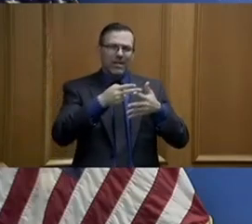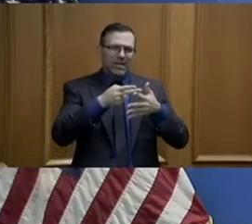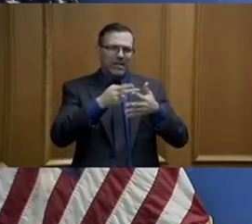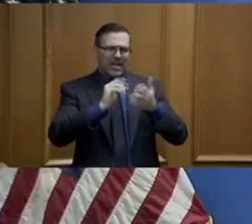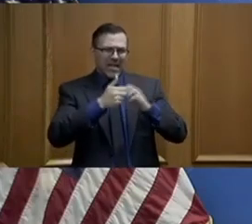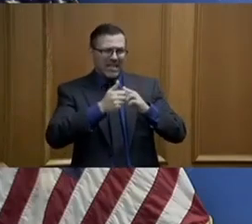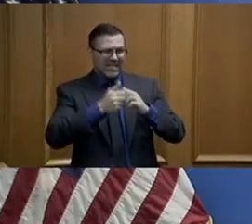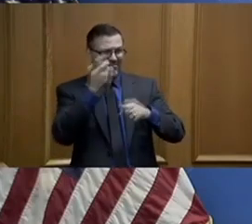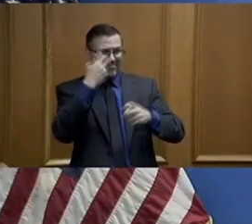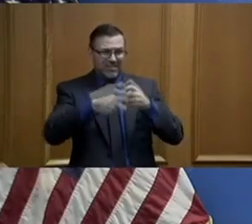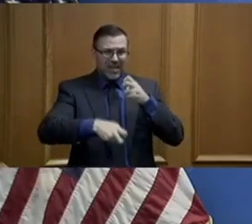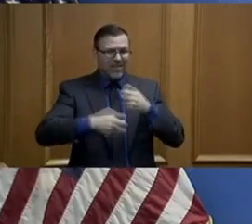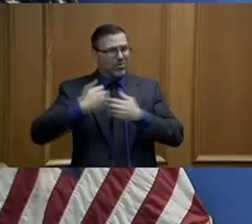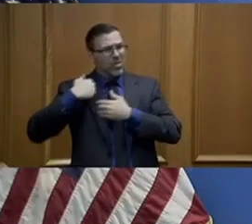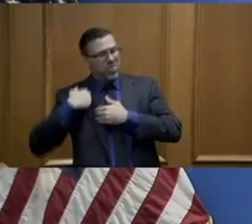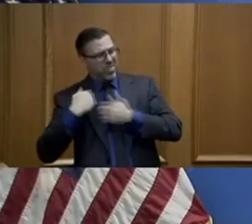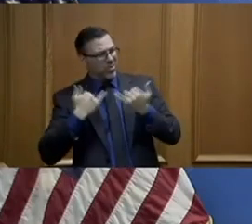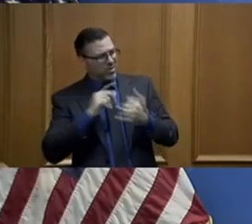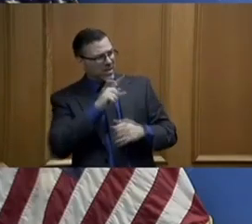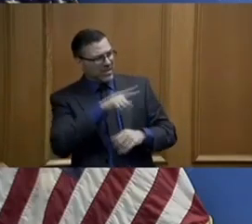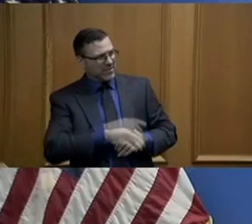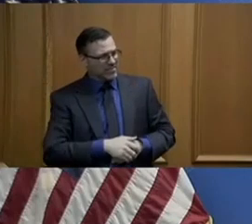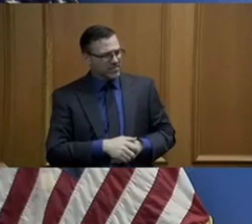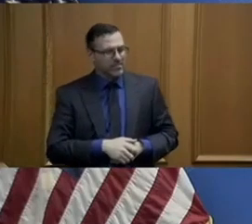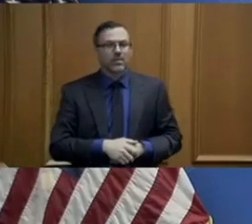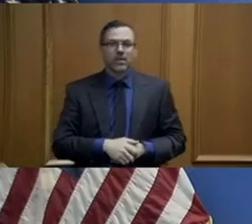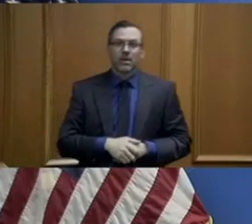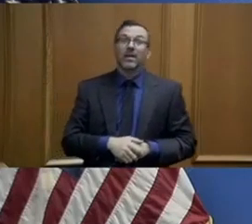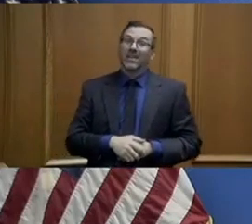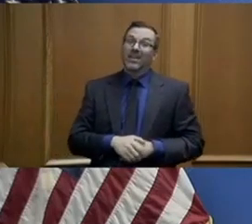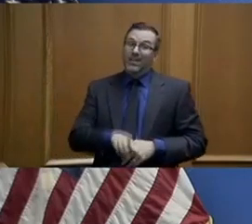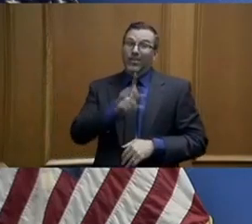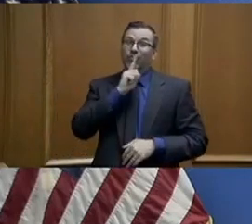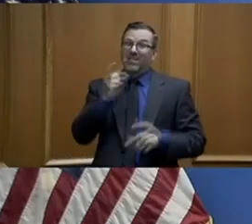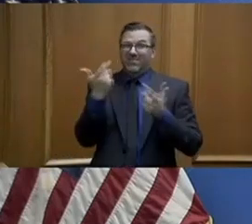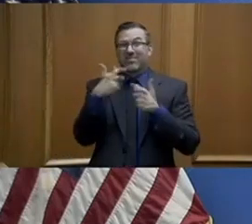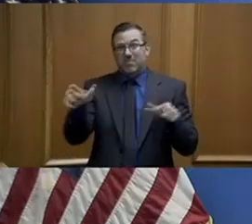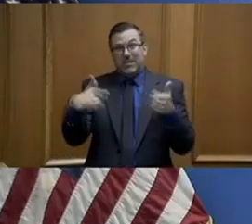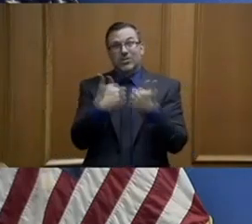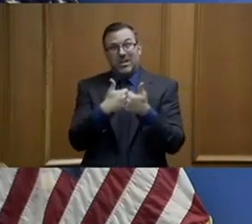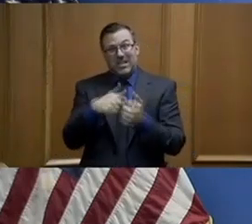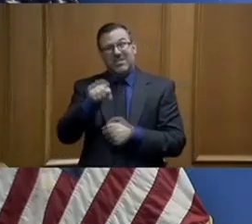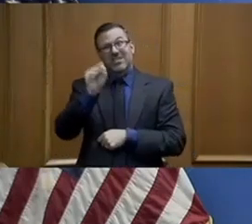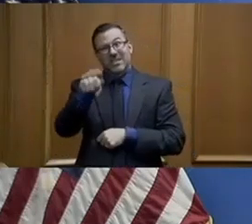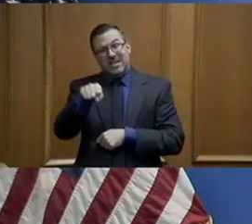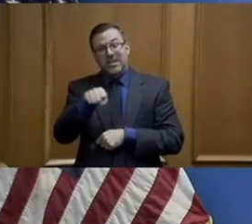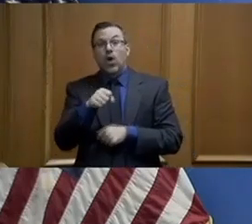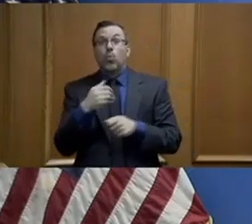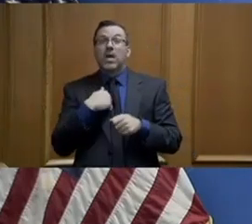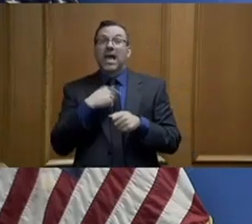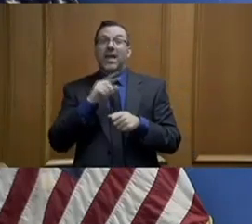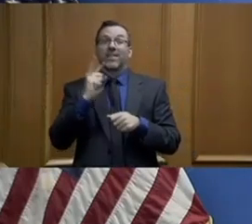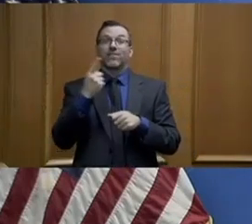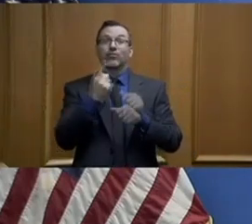that for you in the state? Well, we certainly have a challenge in our state. We've had the original